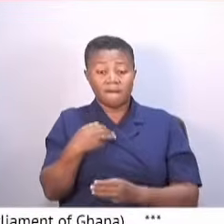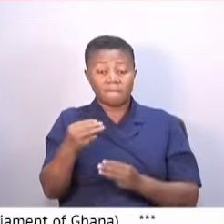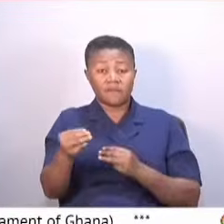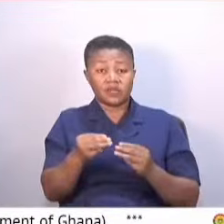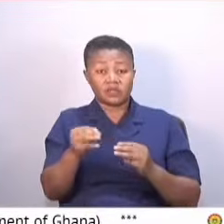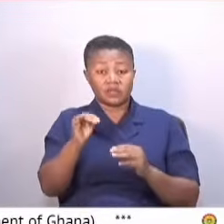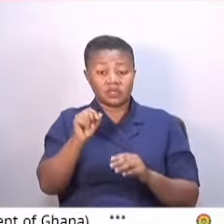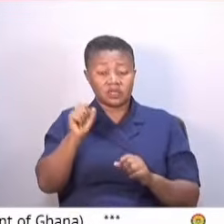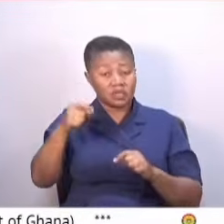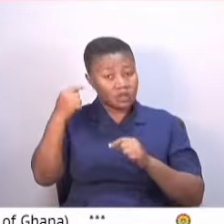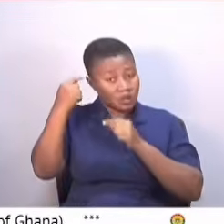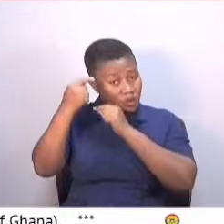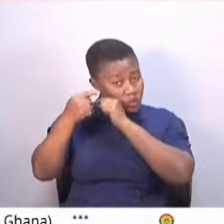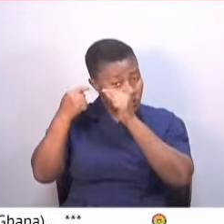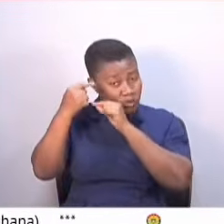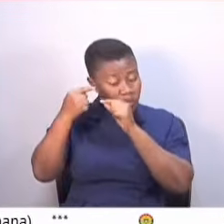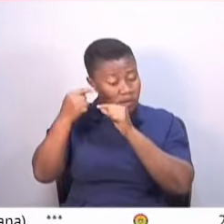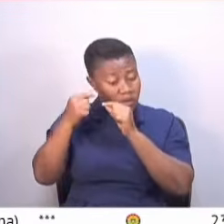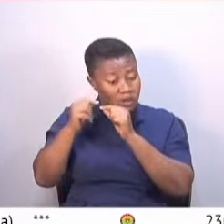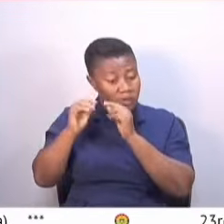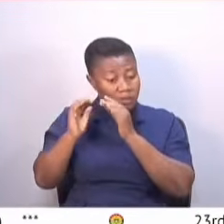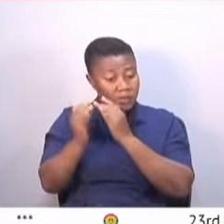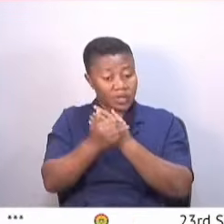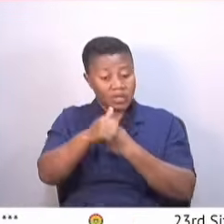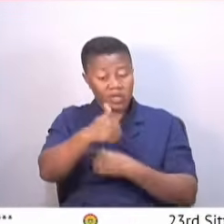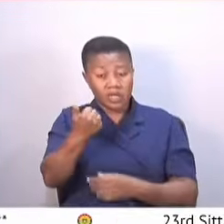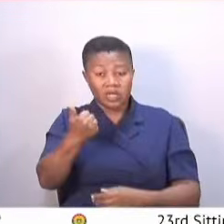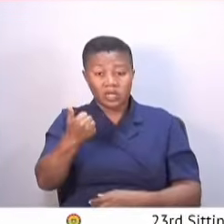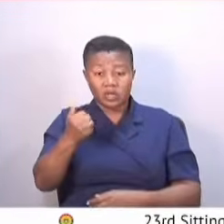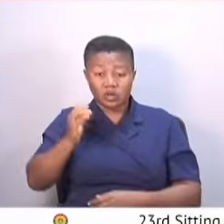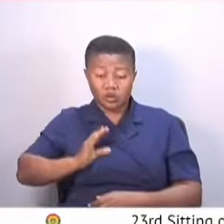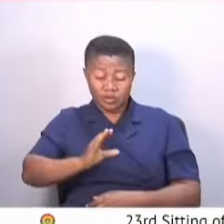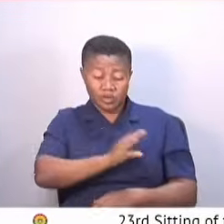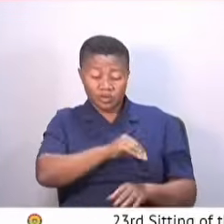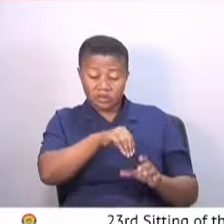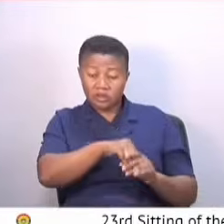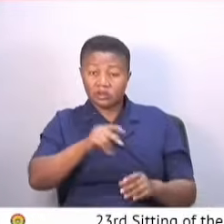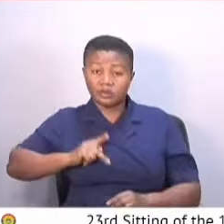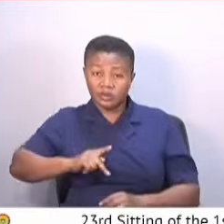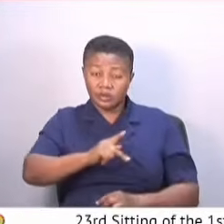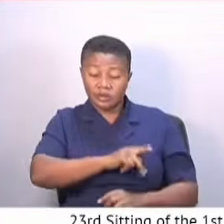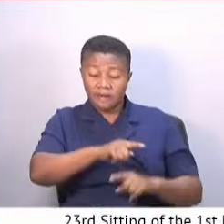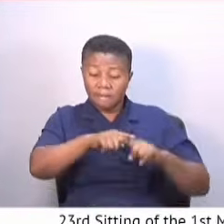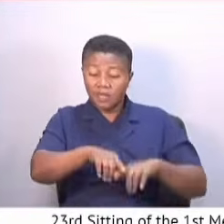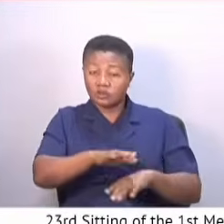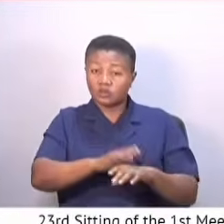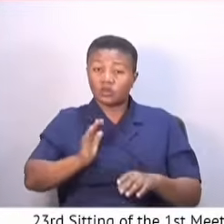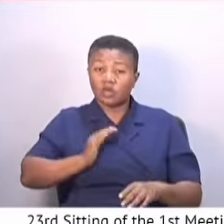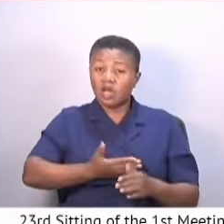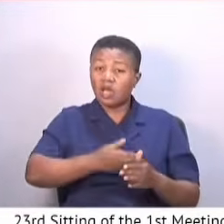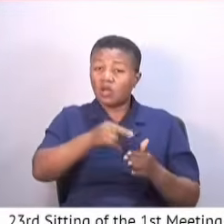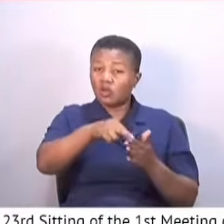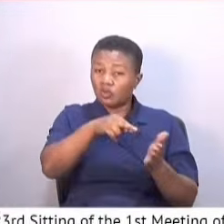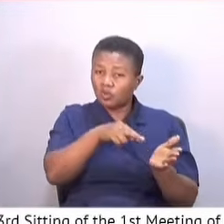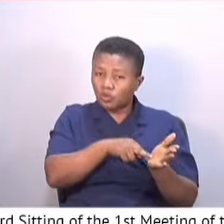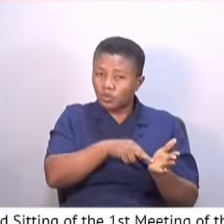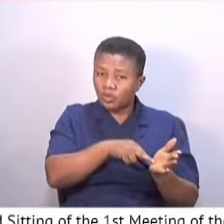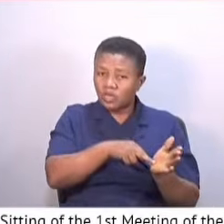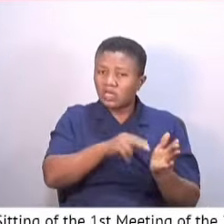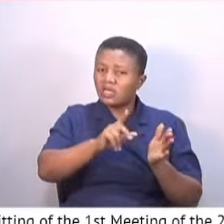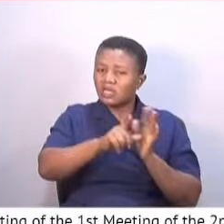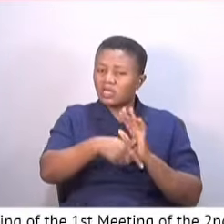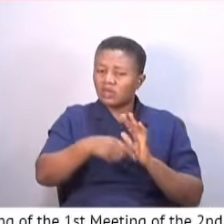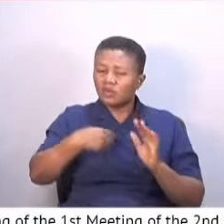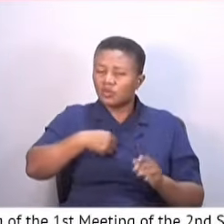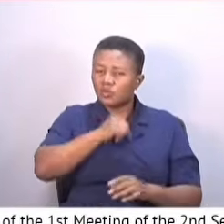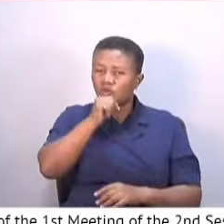considered by any committee of Parliament per our rules, you don't form an ad hoc or